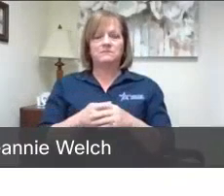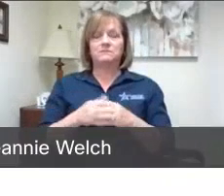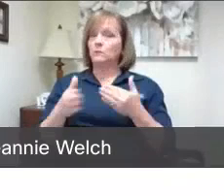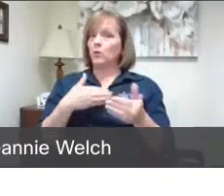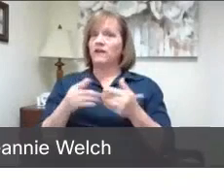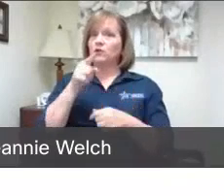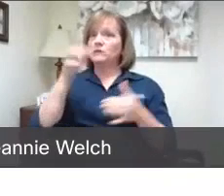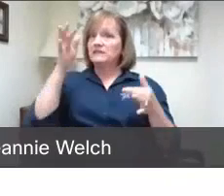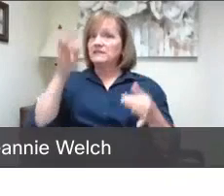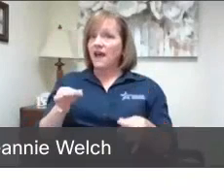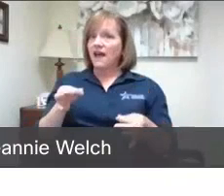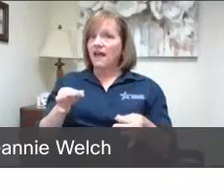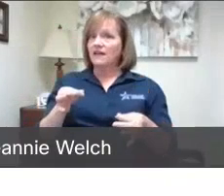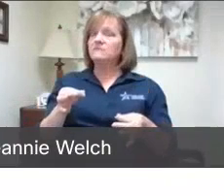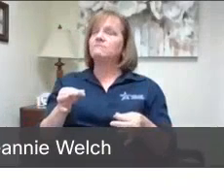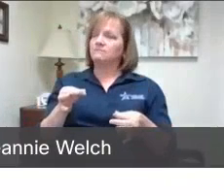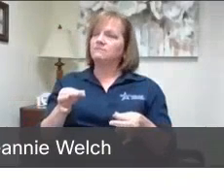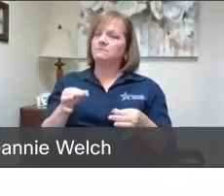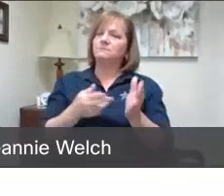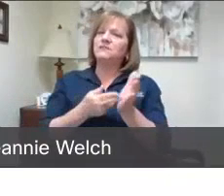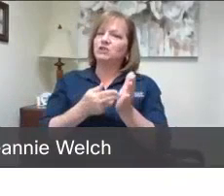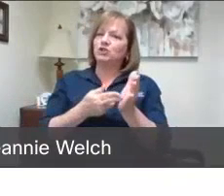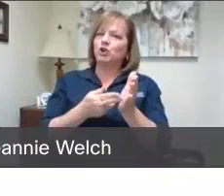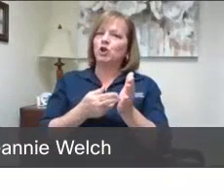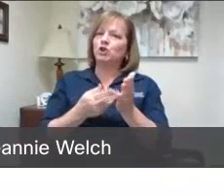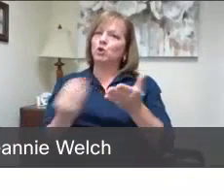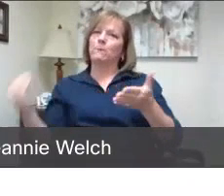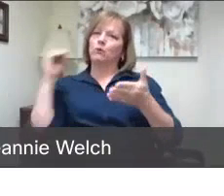you make it a priority to put it into your schedule.